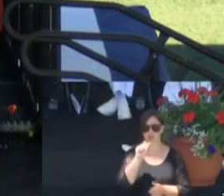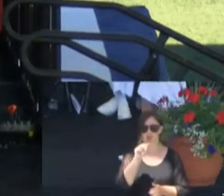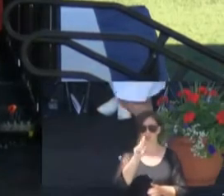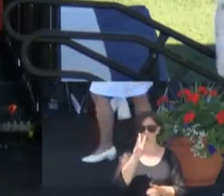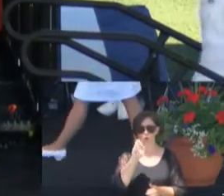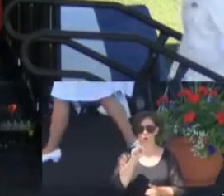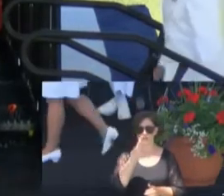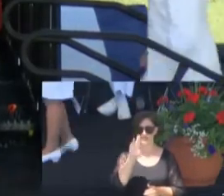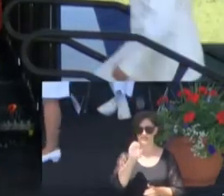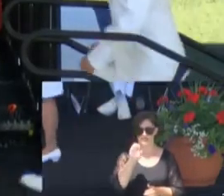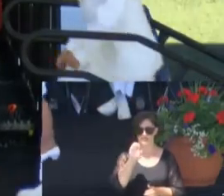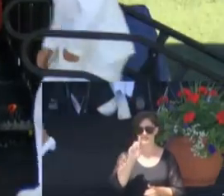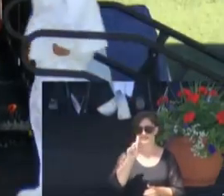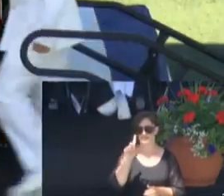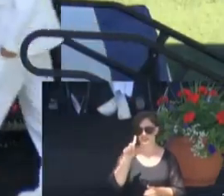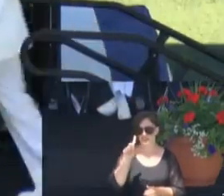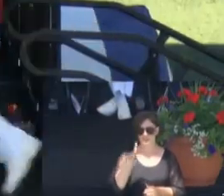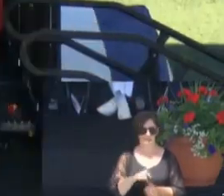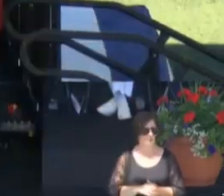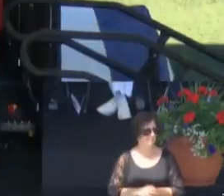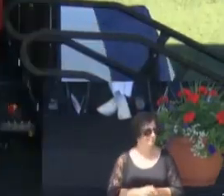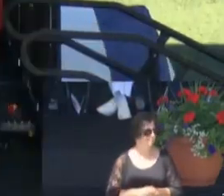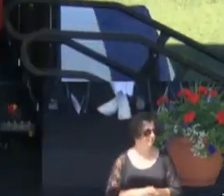Lawrence Daniel Balsamo.